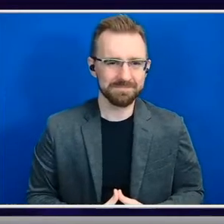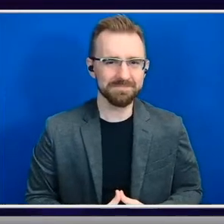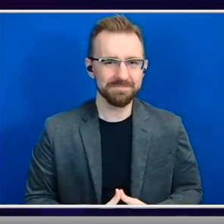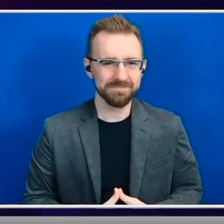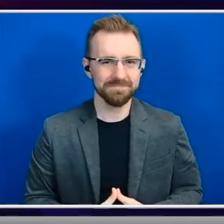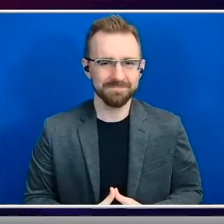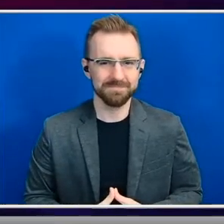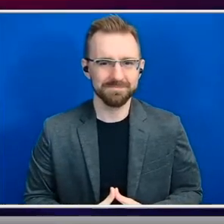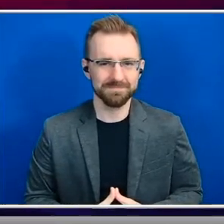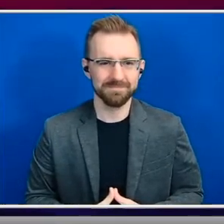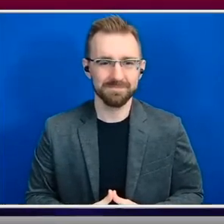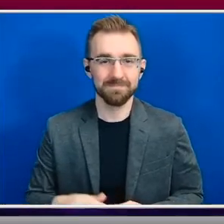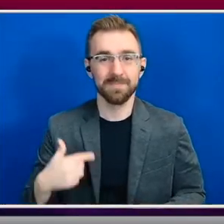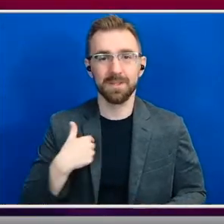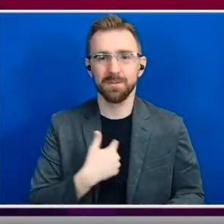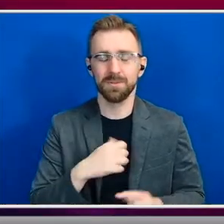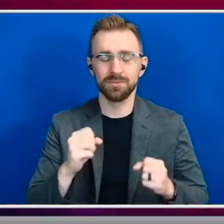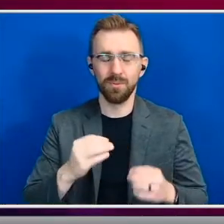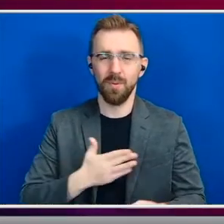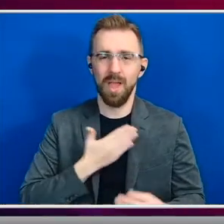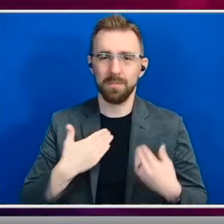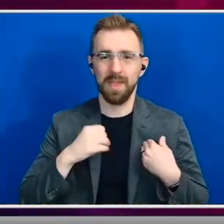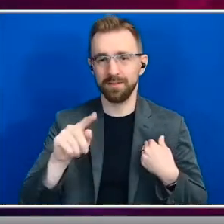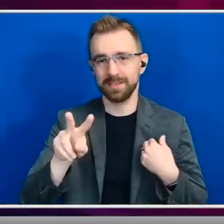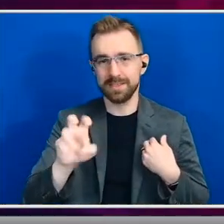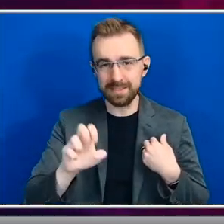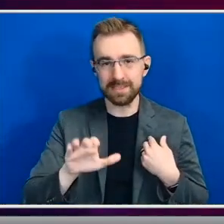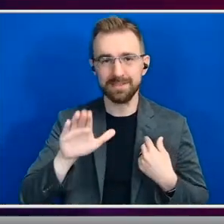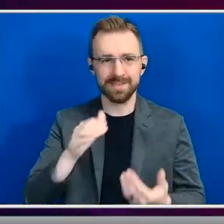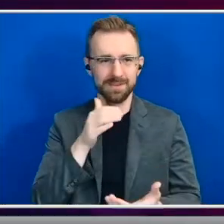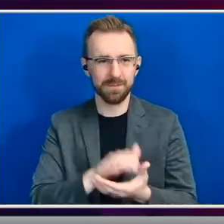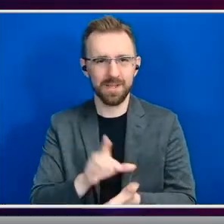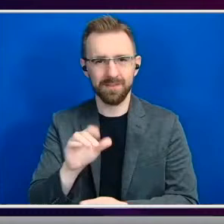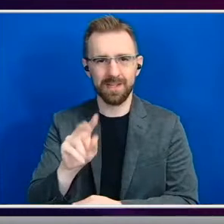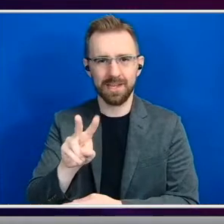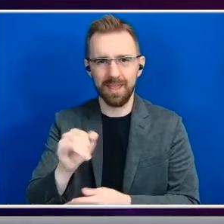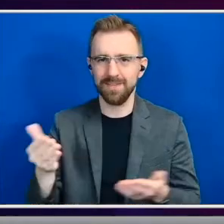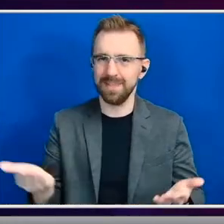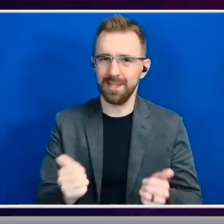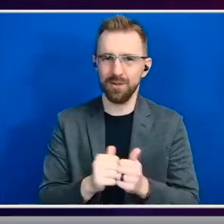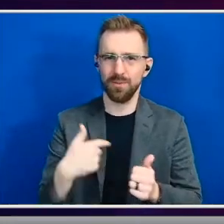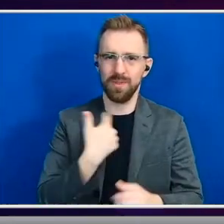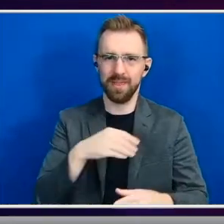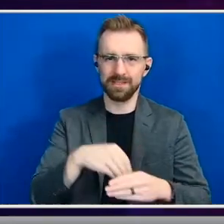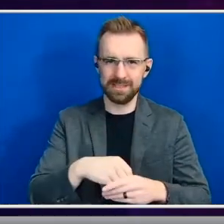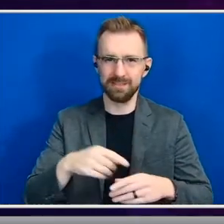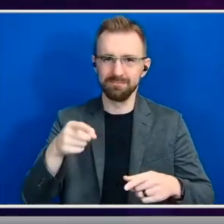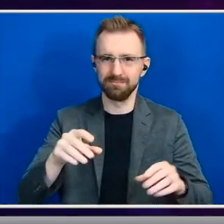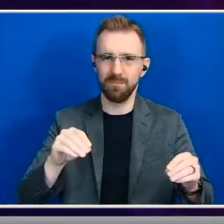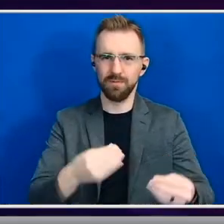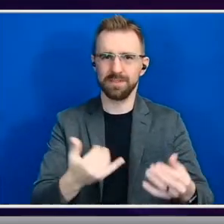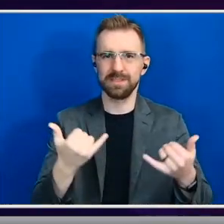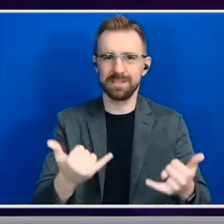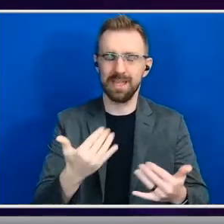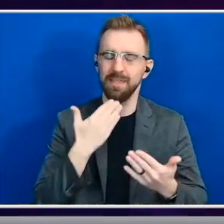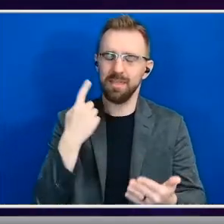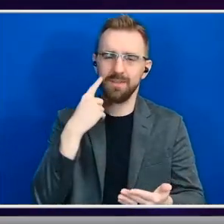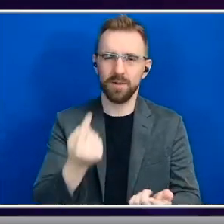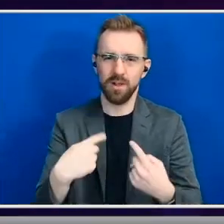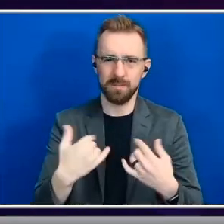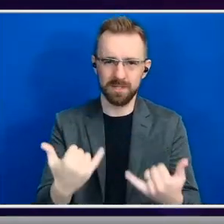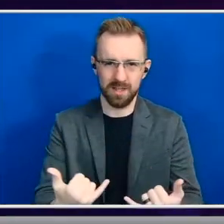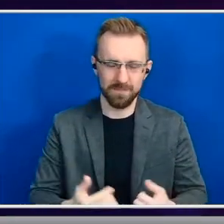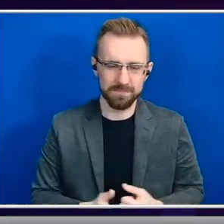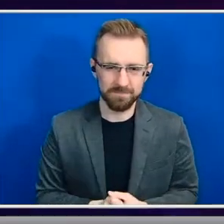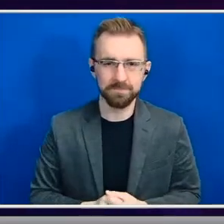We are so pleased to have Steve and his lovely wife, Davy, joining us in the studio today. Thank you both for being here. We are also